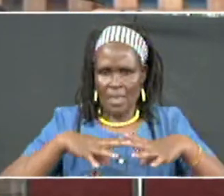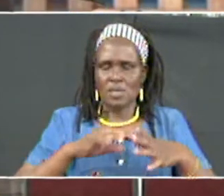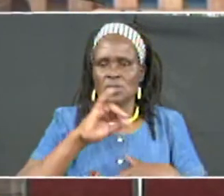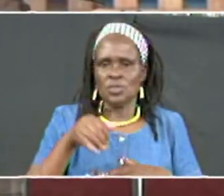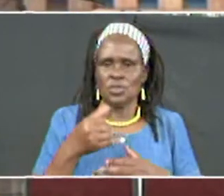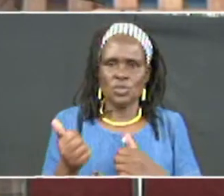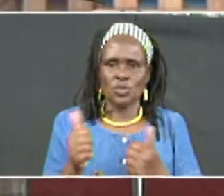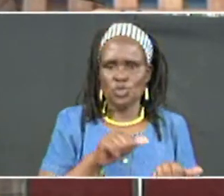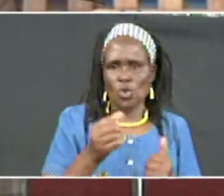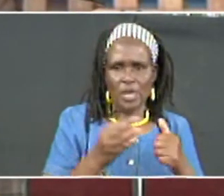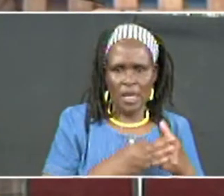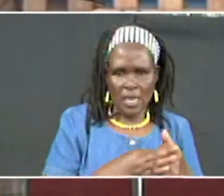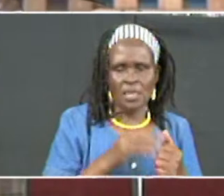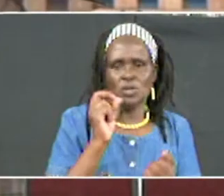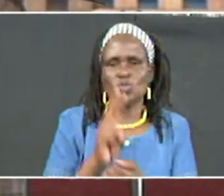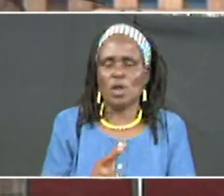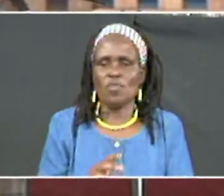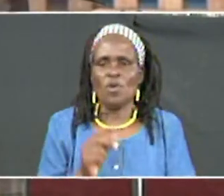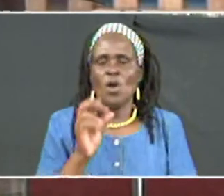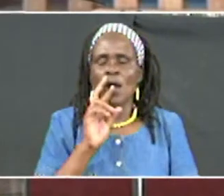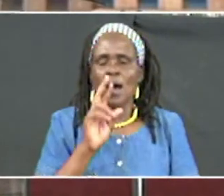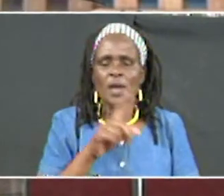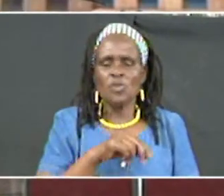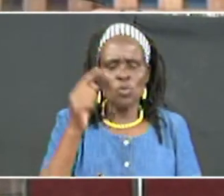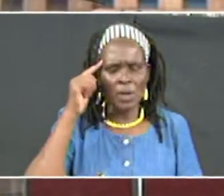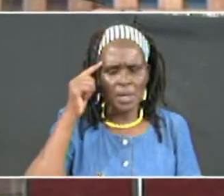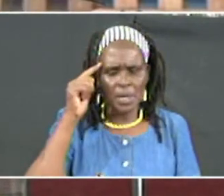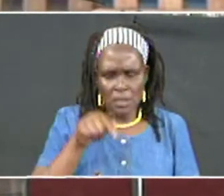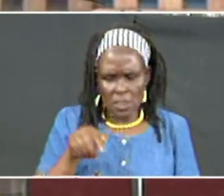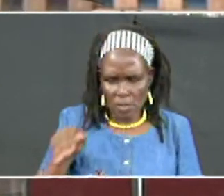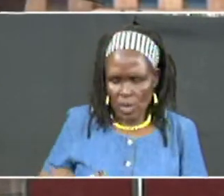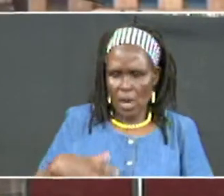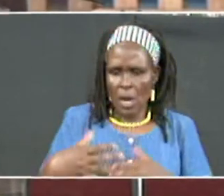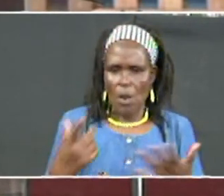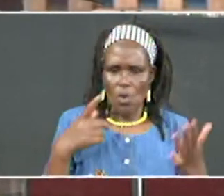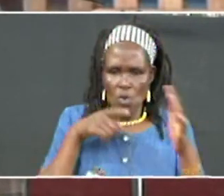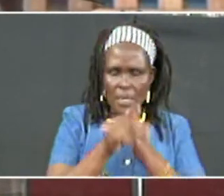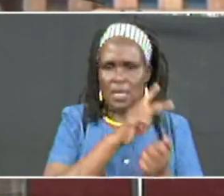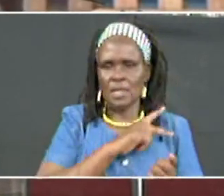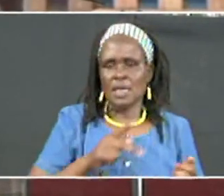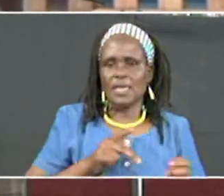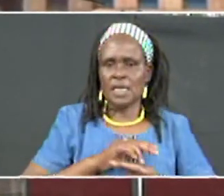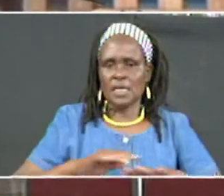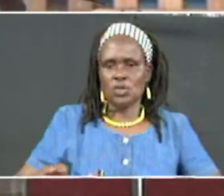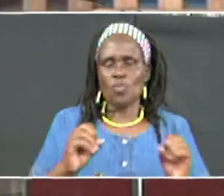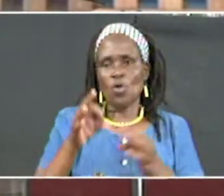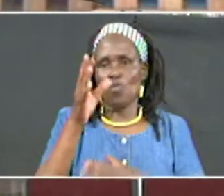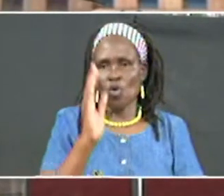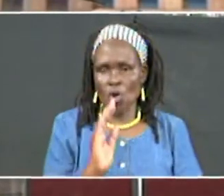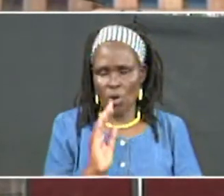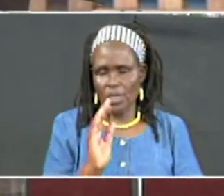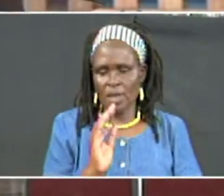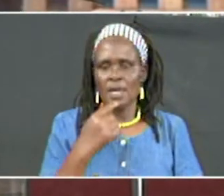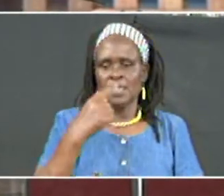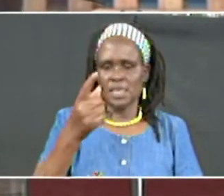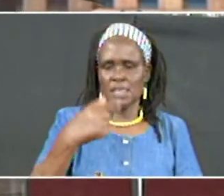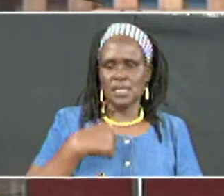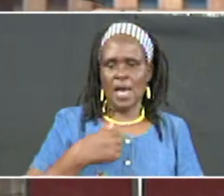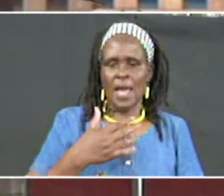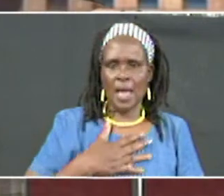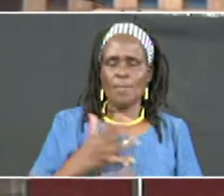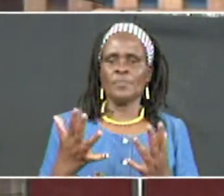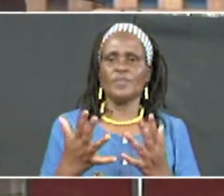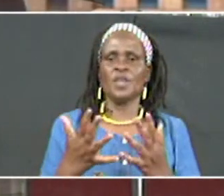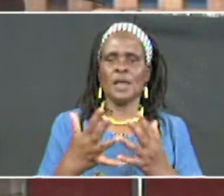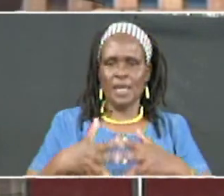Are you wondering this morning how to enter the kingdom of God? He says, I am the gate. Whoever